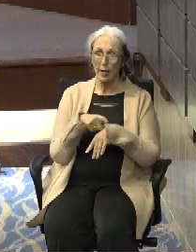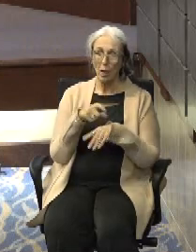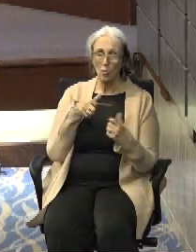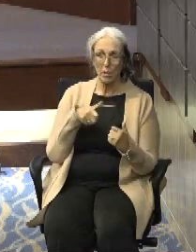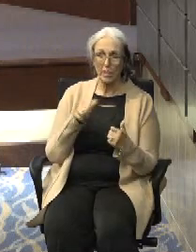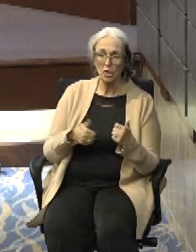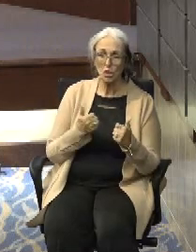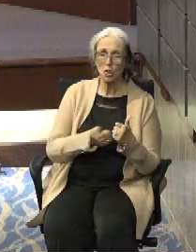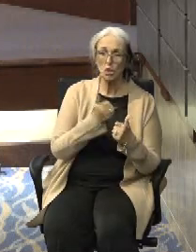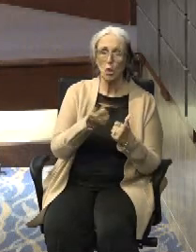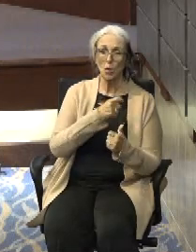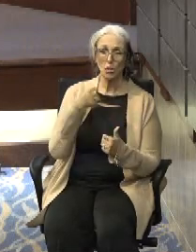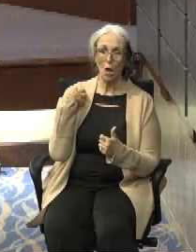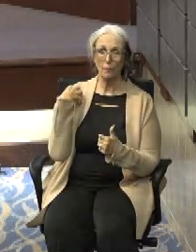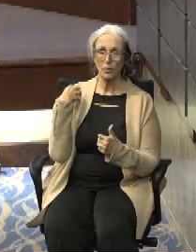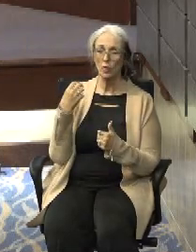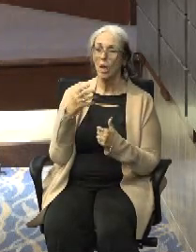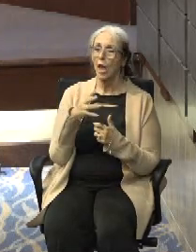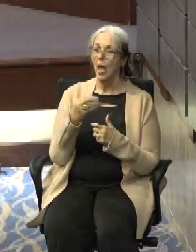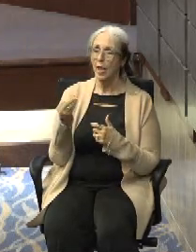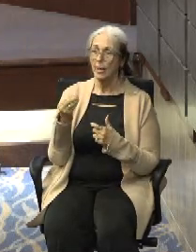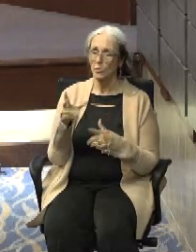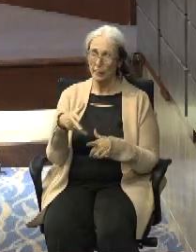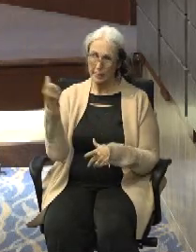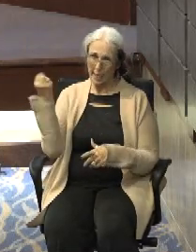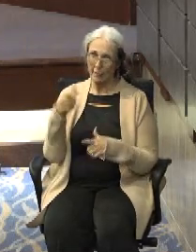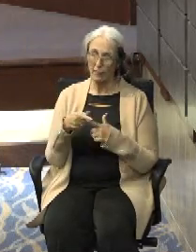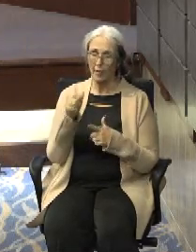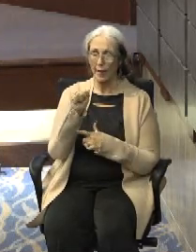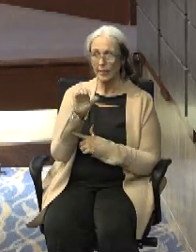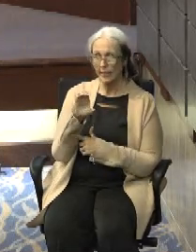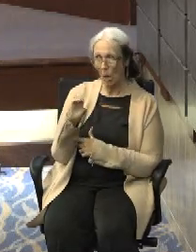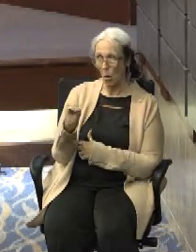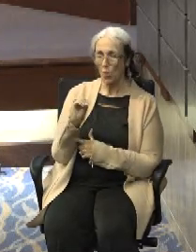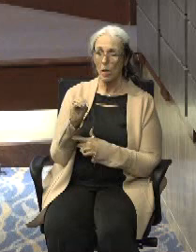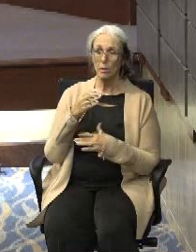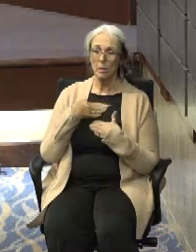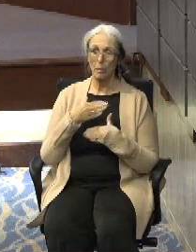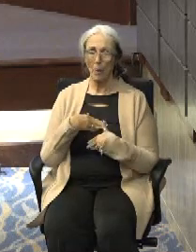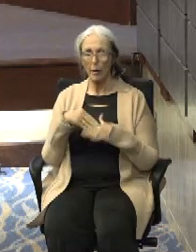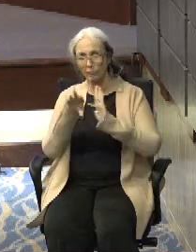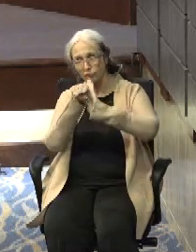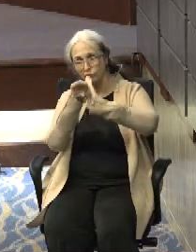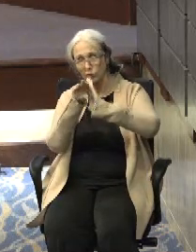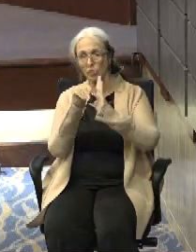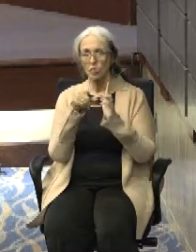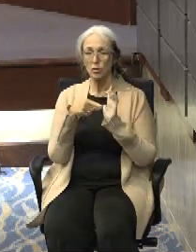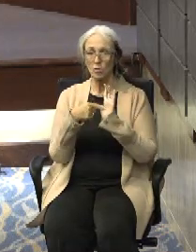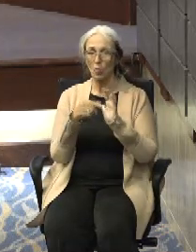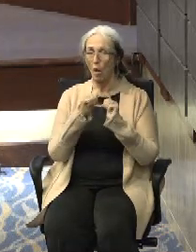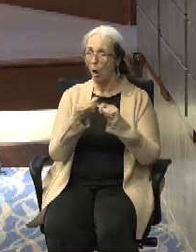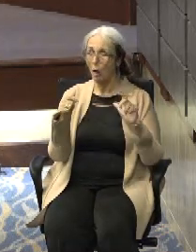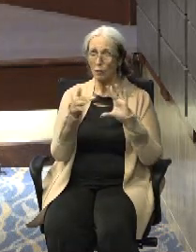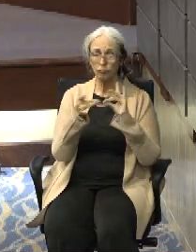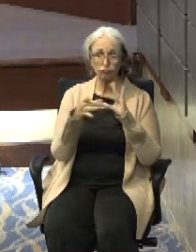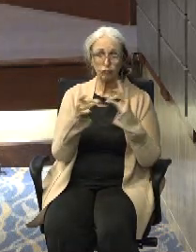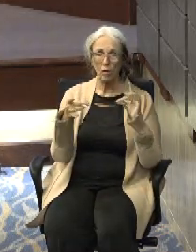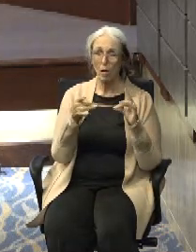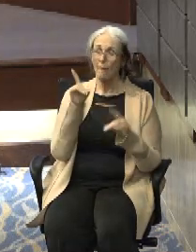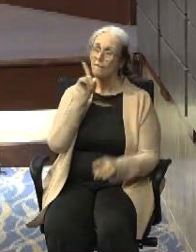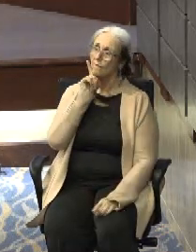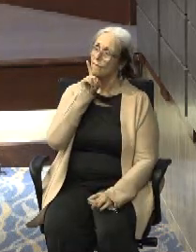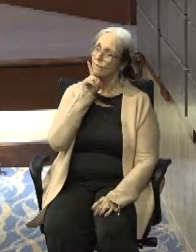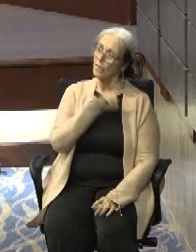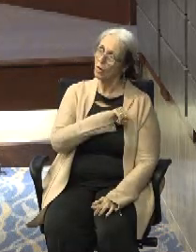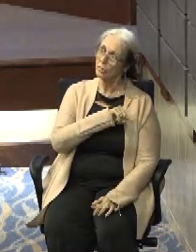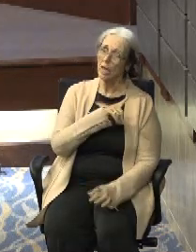the officer and that the dog was taken by ACO. The body cam footage obtained shows that all three of those statements given by the Waco PD are